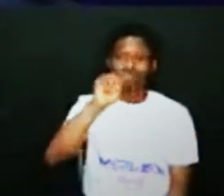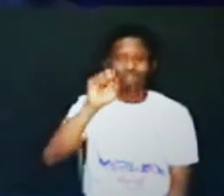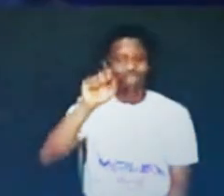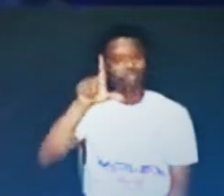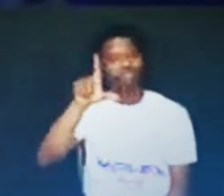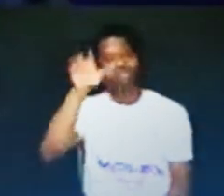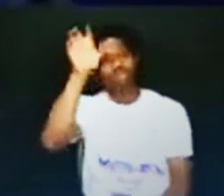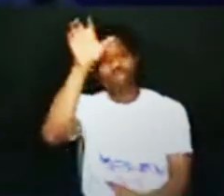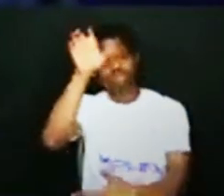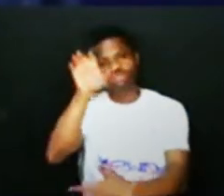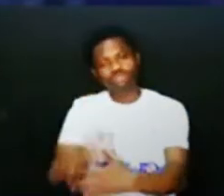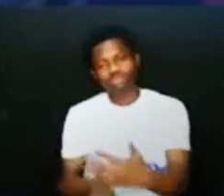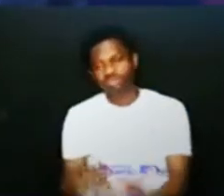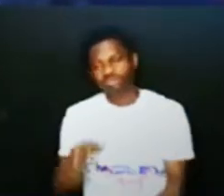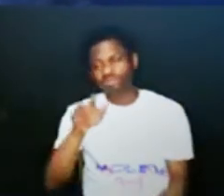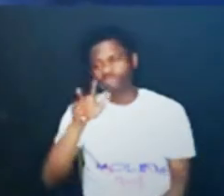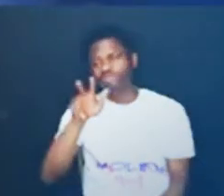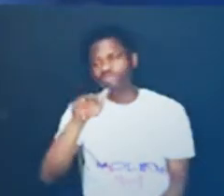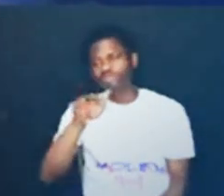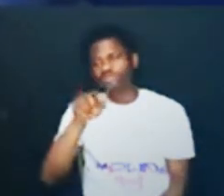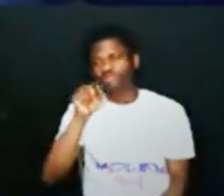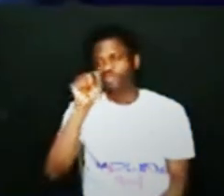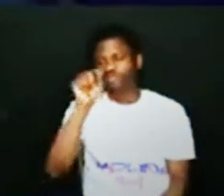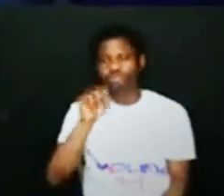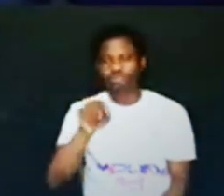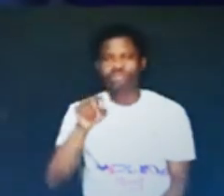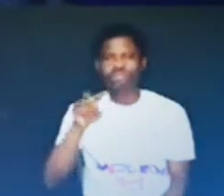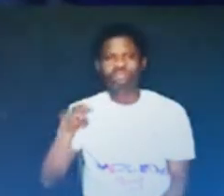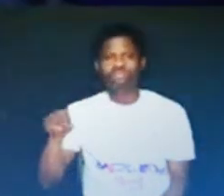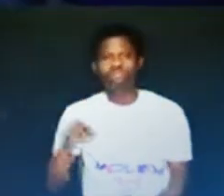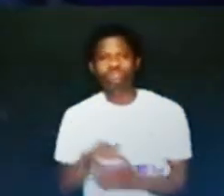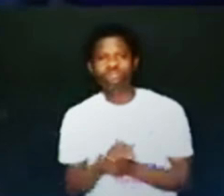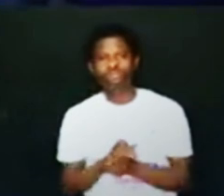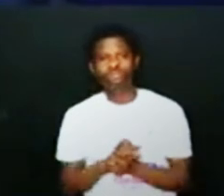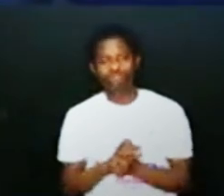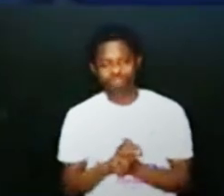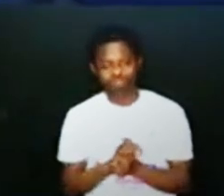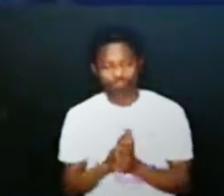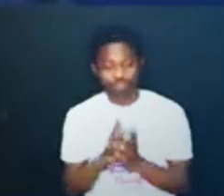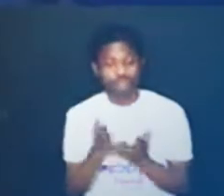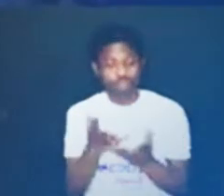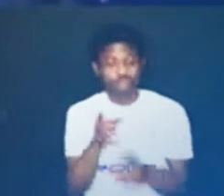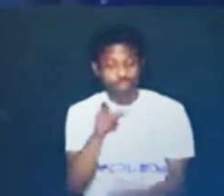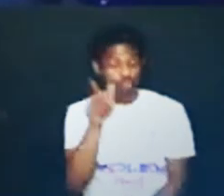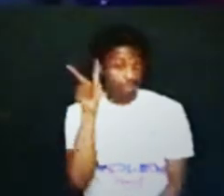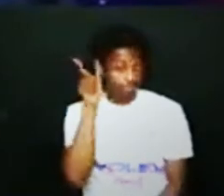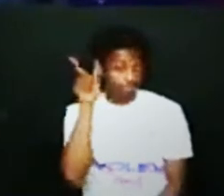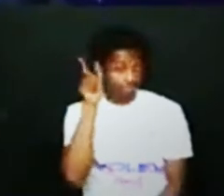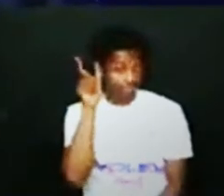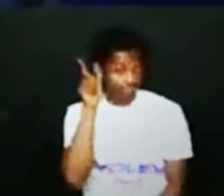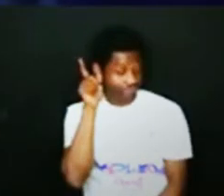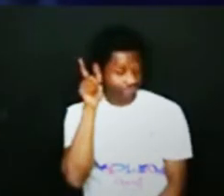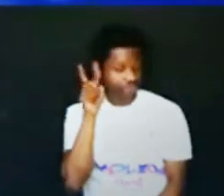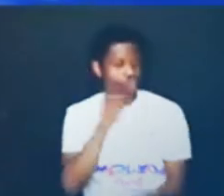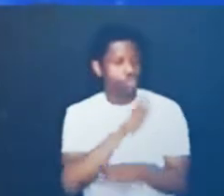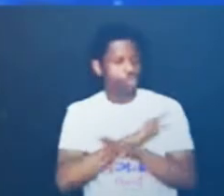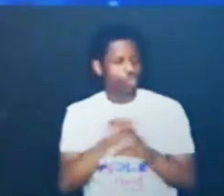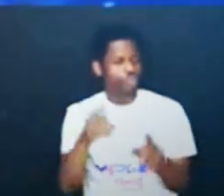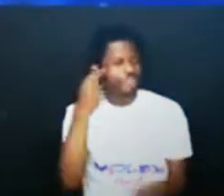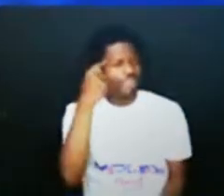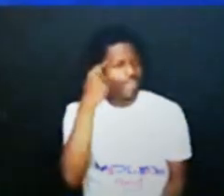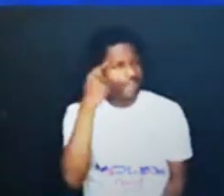Second Samuel chapter 13 verse 23 22. I want you to listen to this message, not pointing to someone, but look at your own